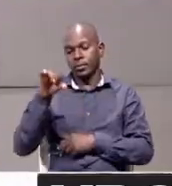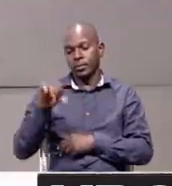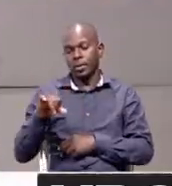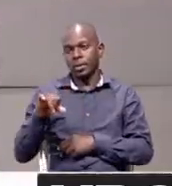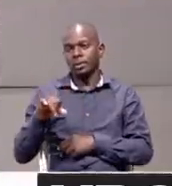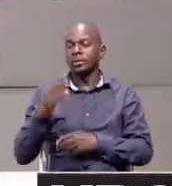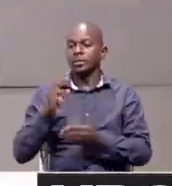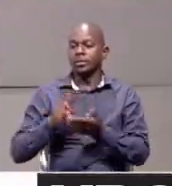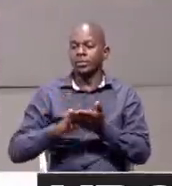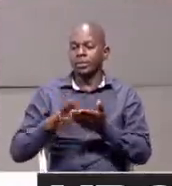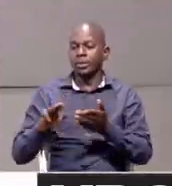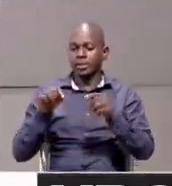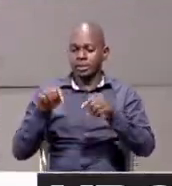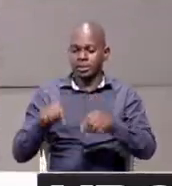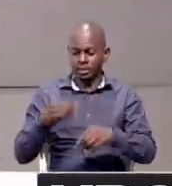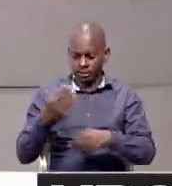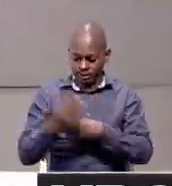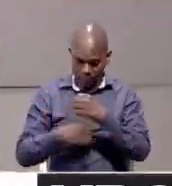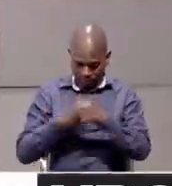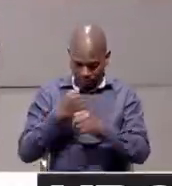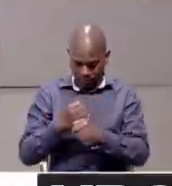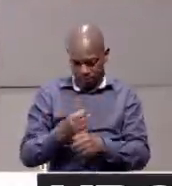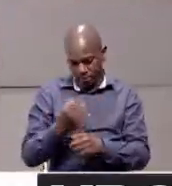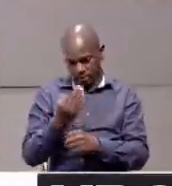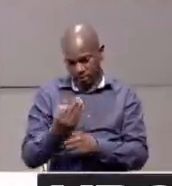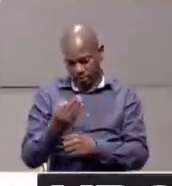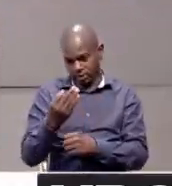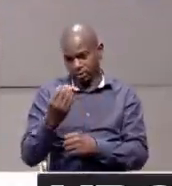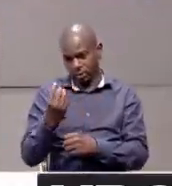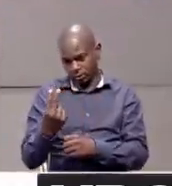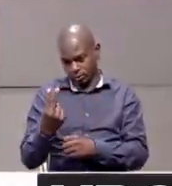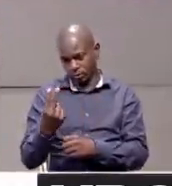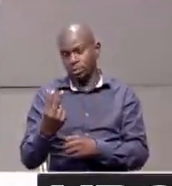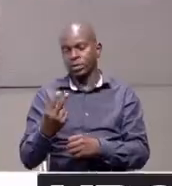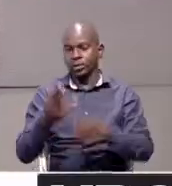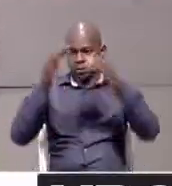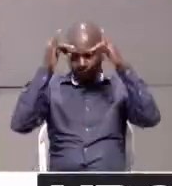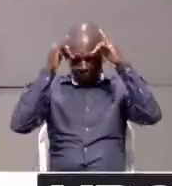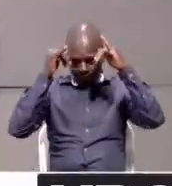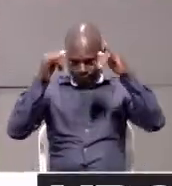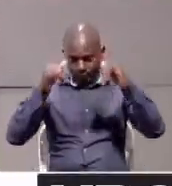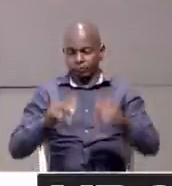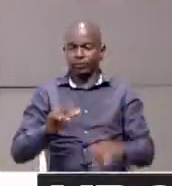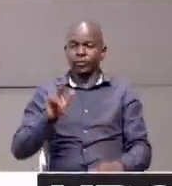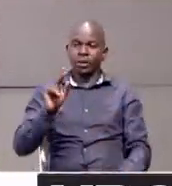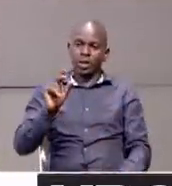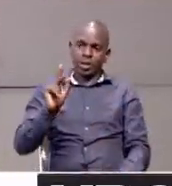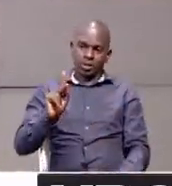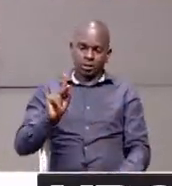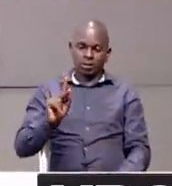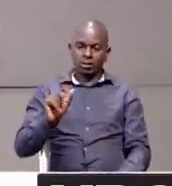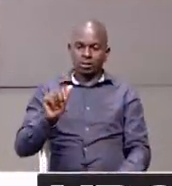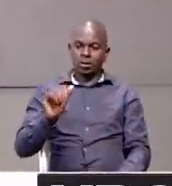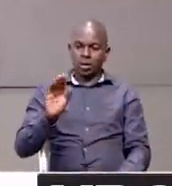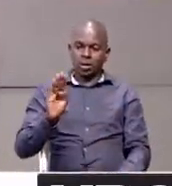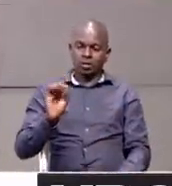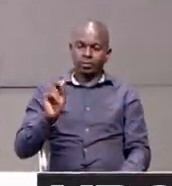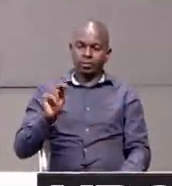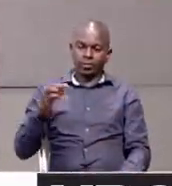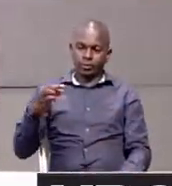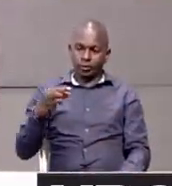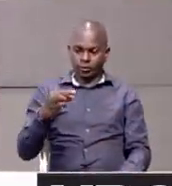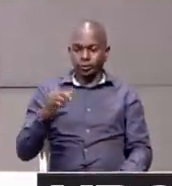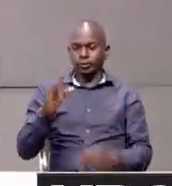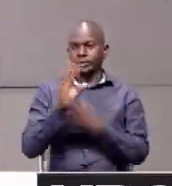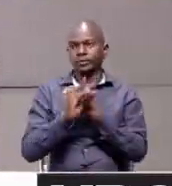March this year, 32 heads of cattle were stolen from Kabong District. The UPDF soldiers